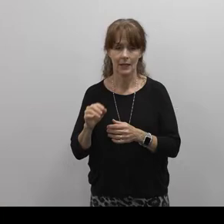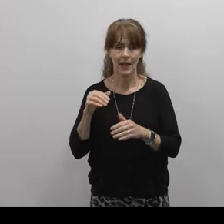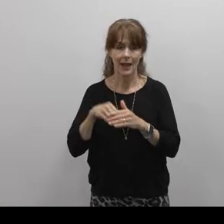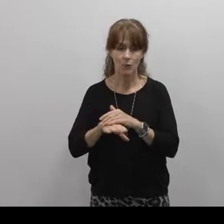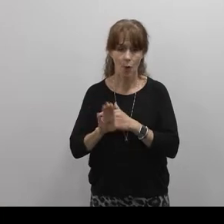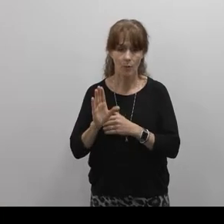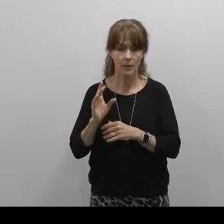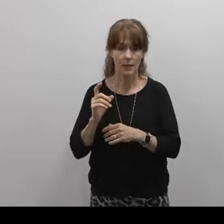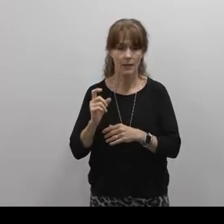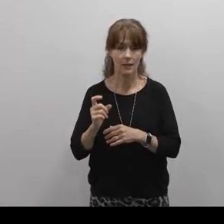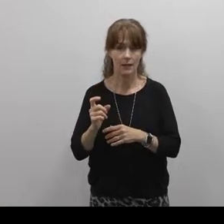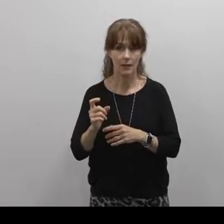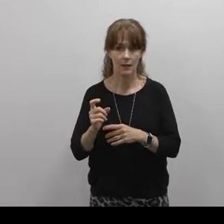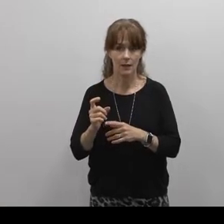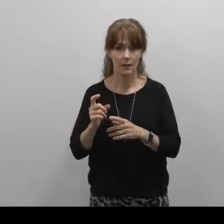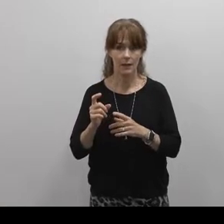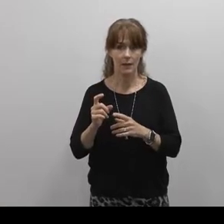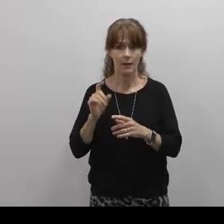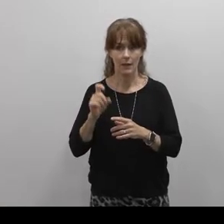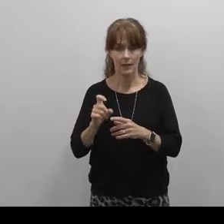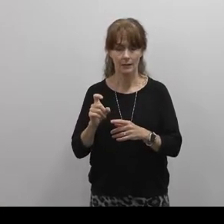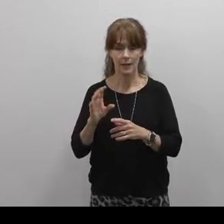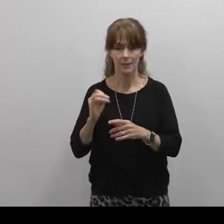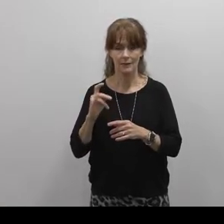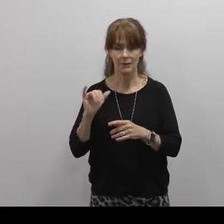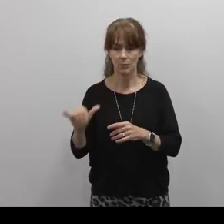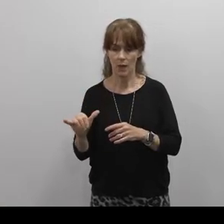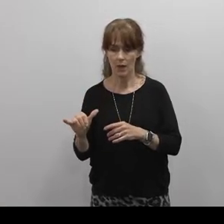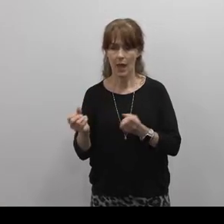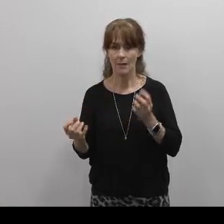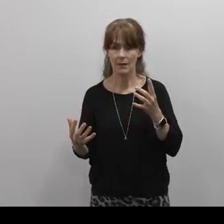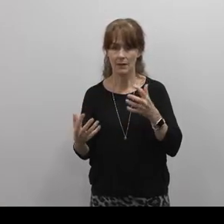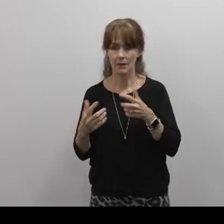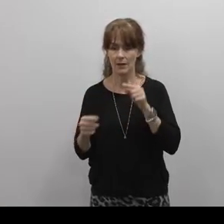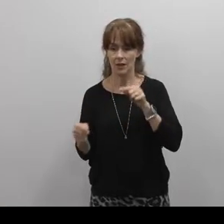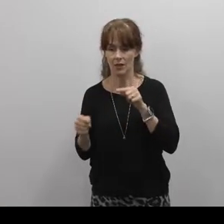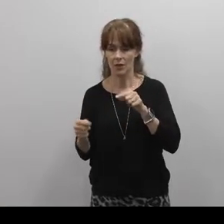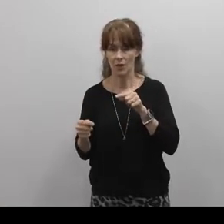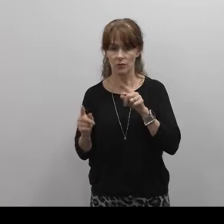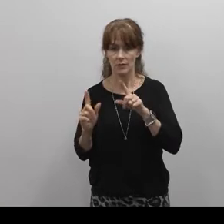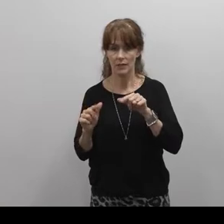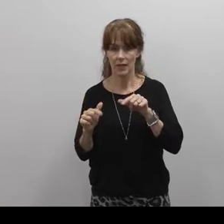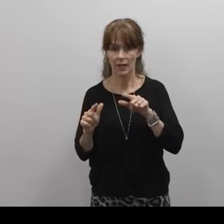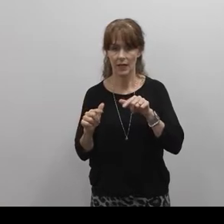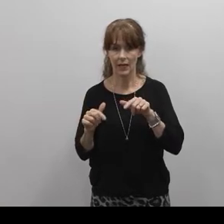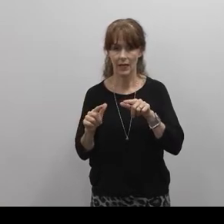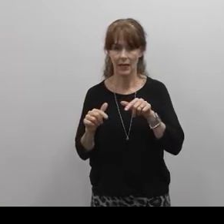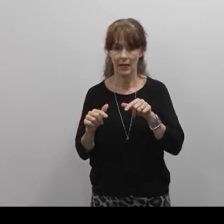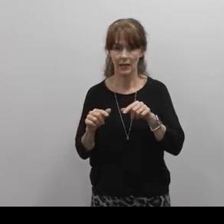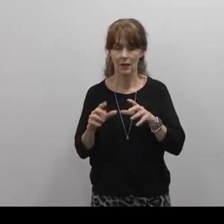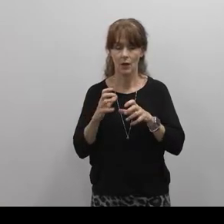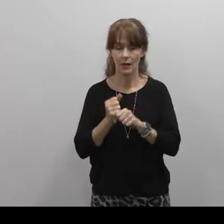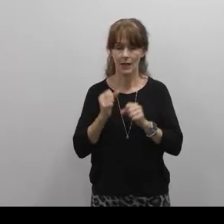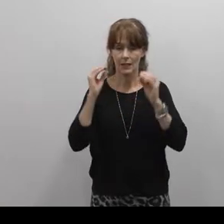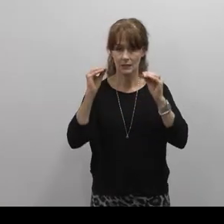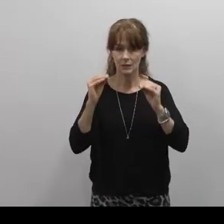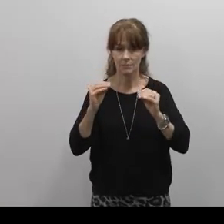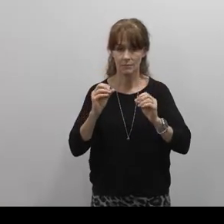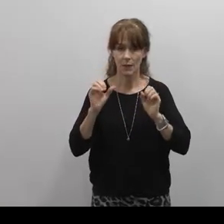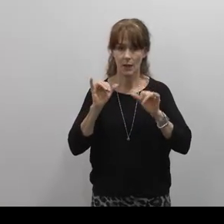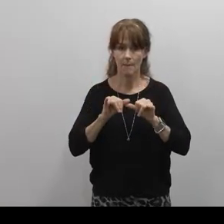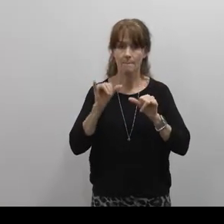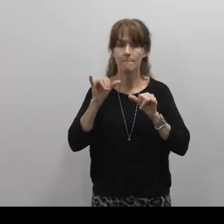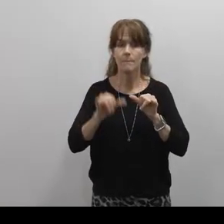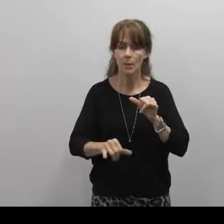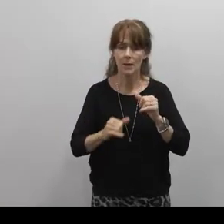that's X, I have a capacity that's Y. How many of those kiddos are attending or getting instruction in permanent